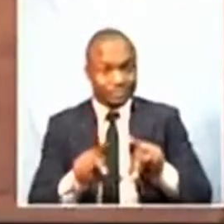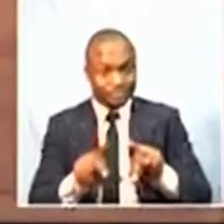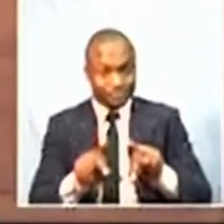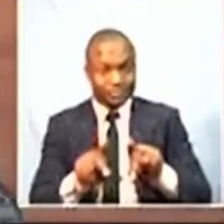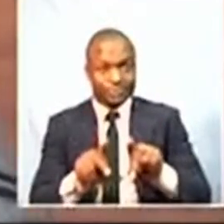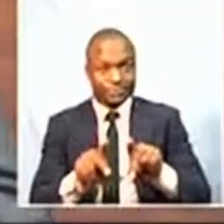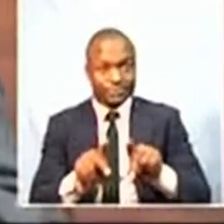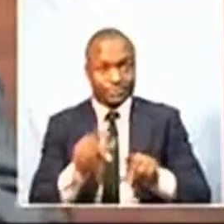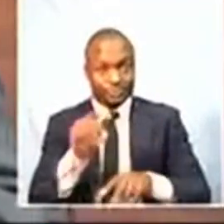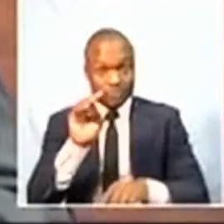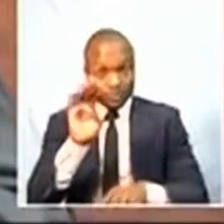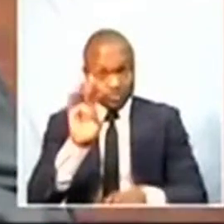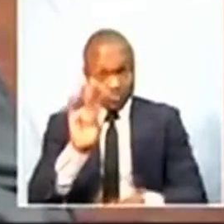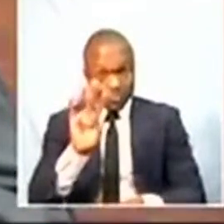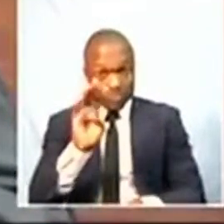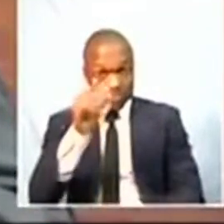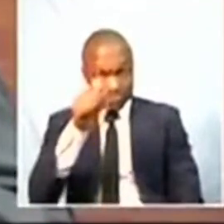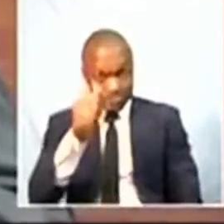4A.